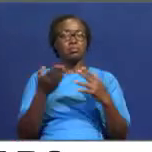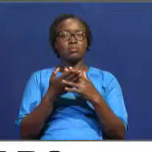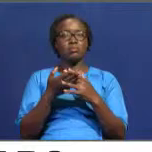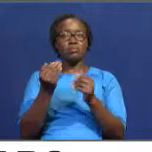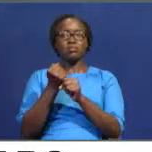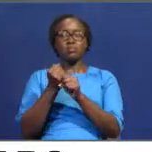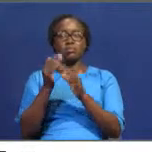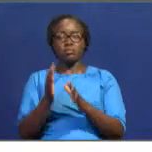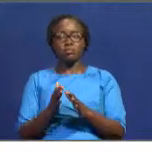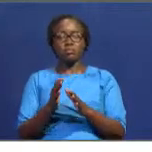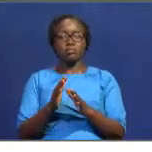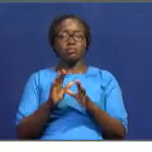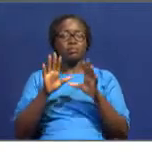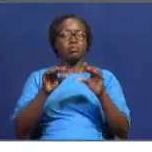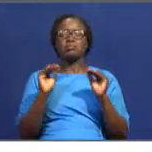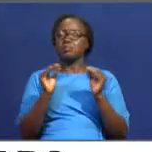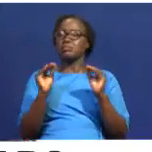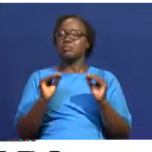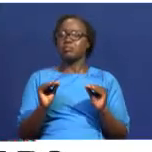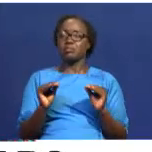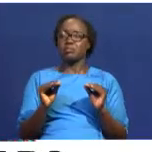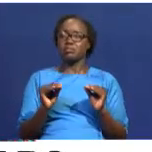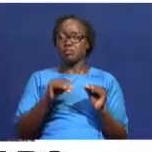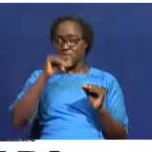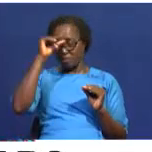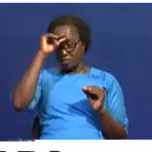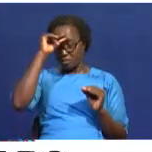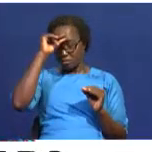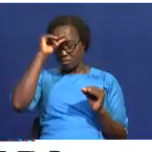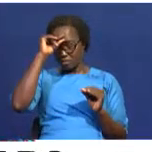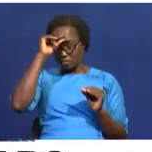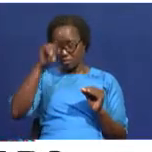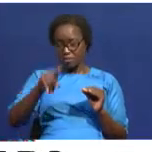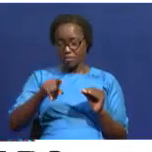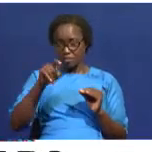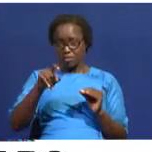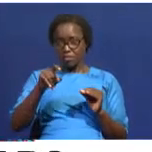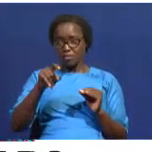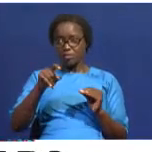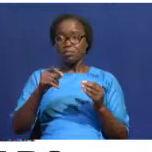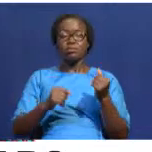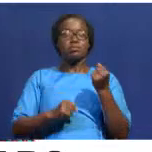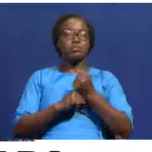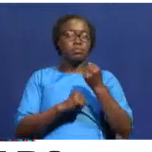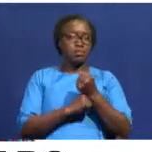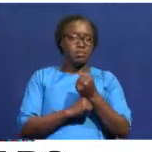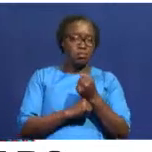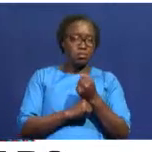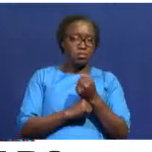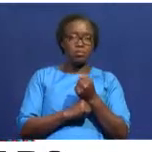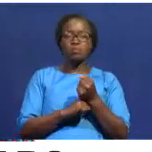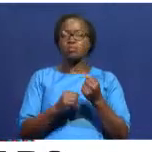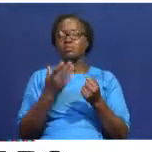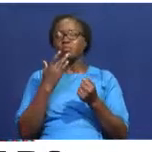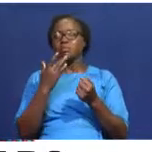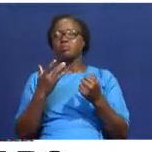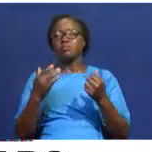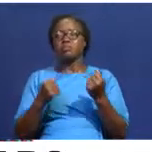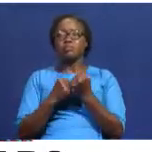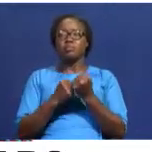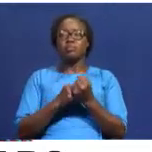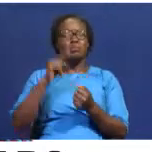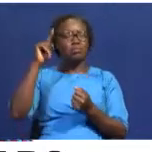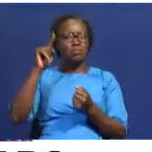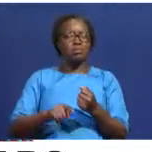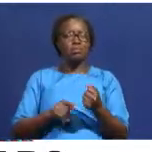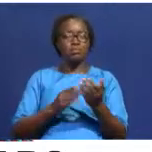workers, and which we cannot entertain. The government needs popular support, and that popular support cannot come through